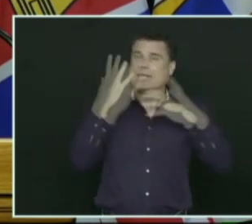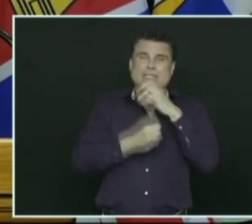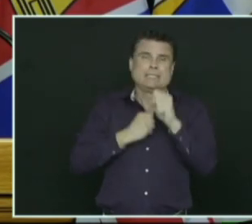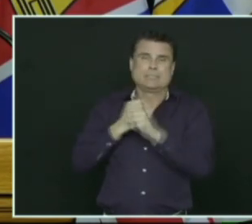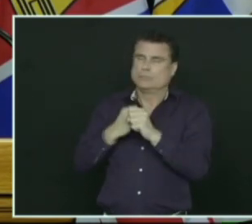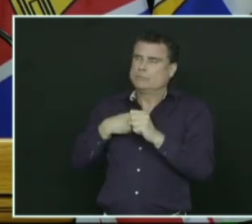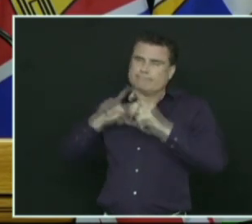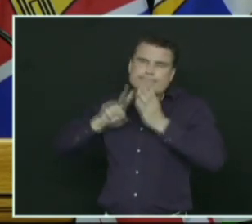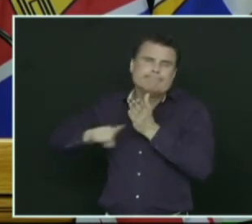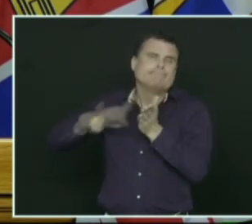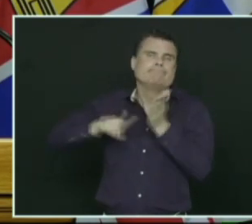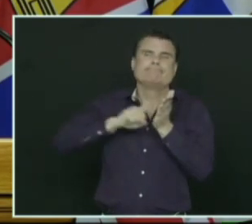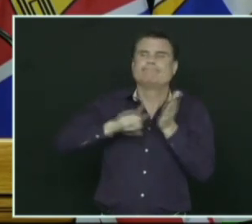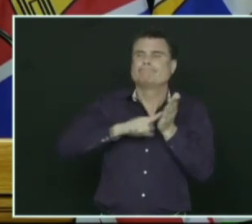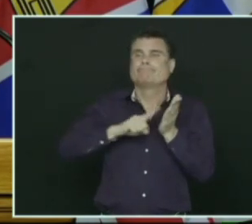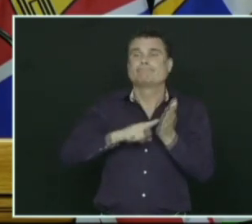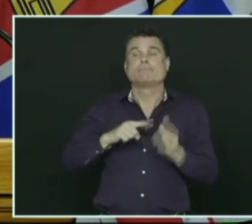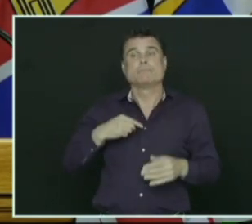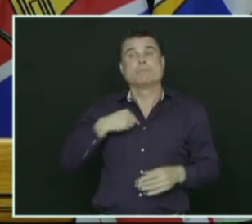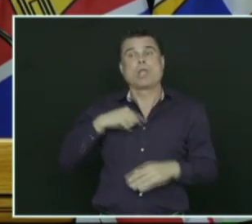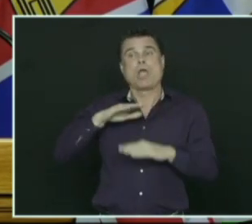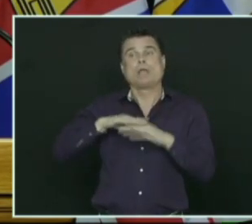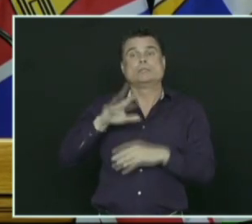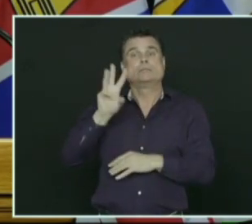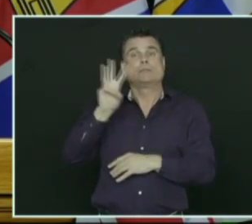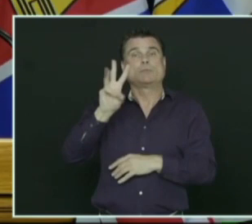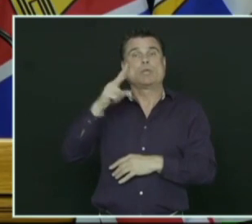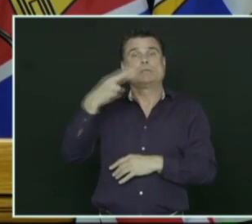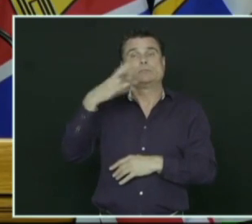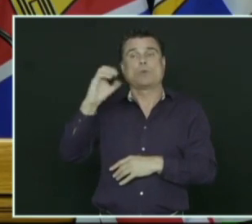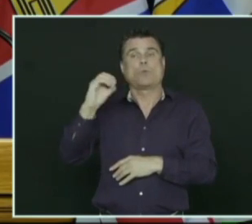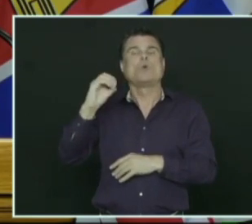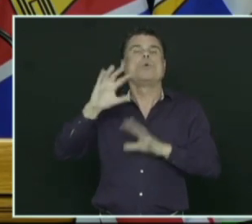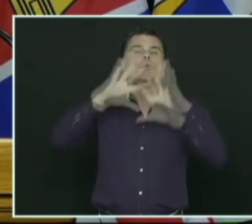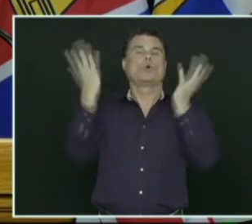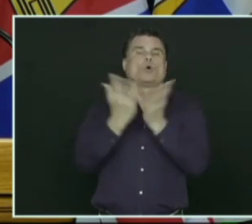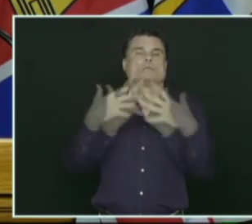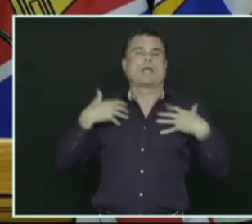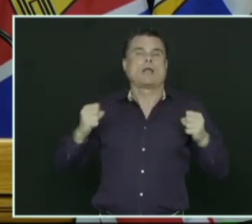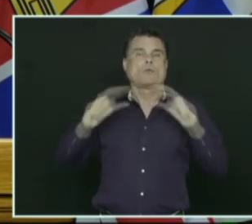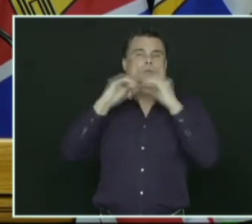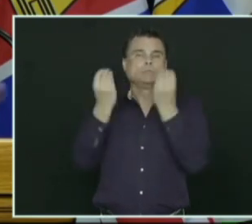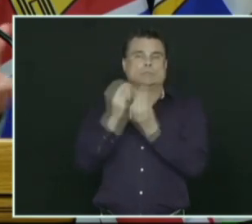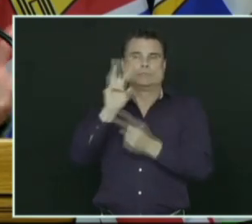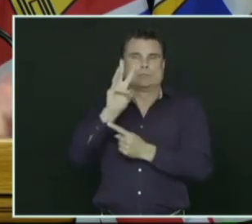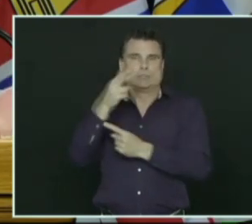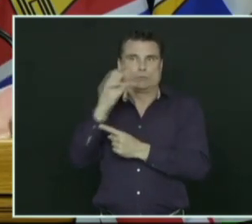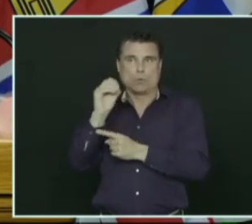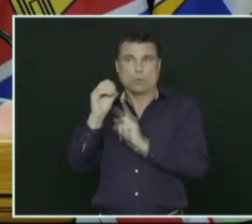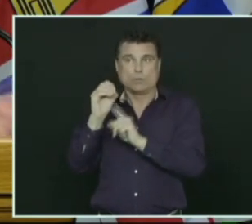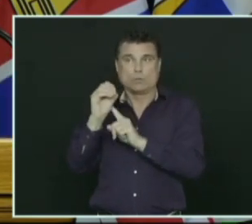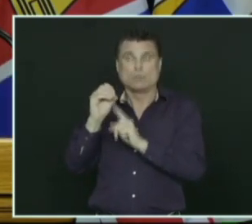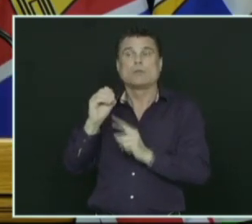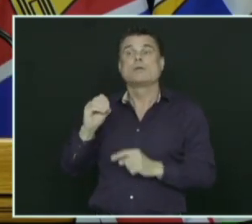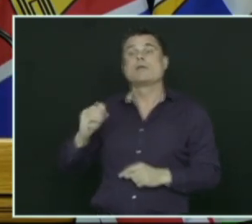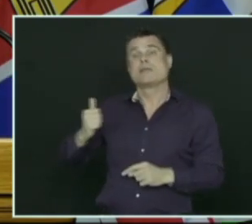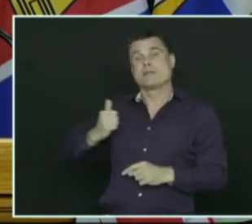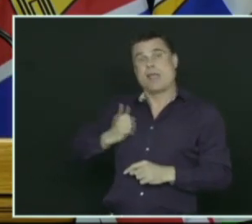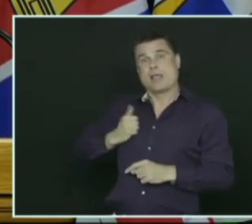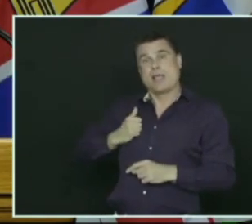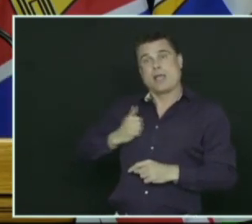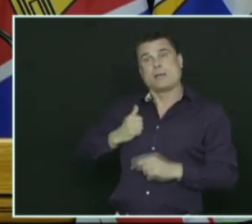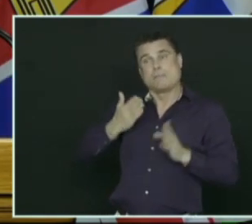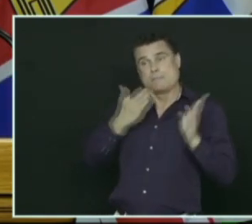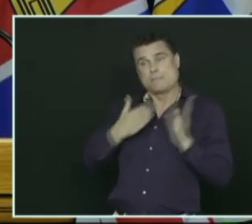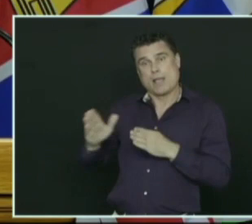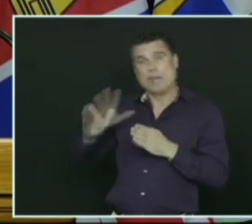in BC now. We know that if you have school closures, for them to be particularly effective in an influenza pandemic, it